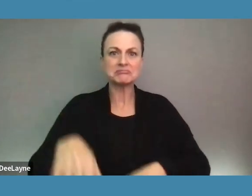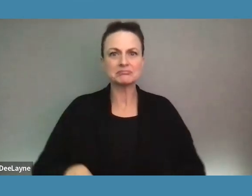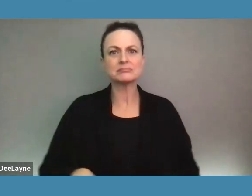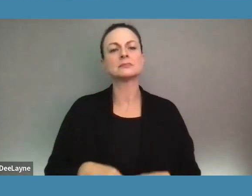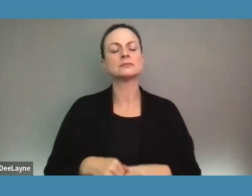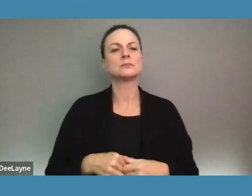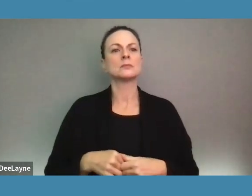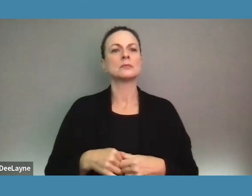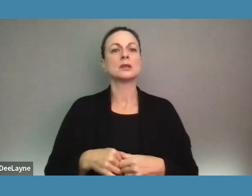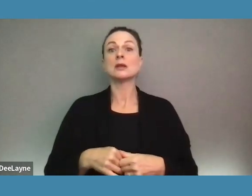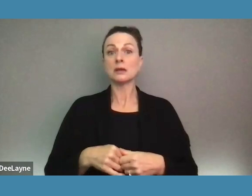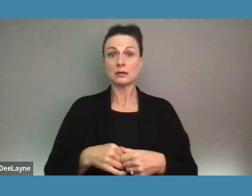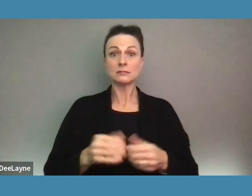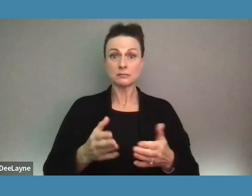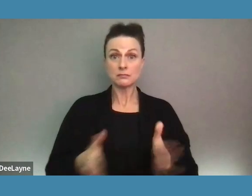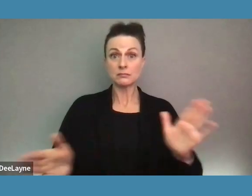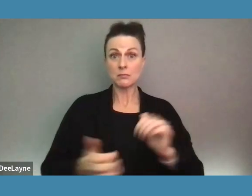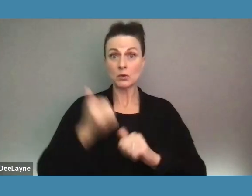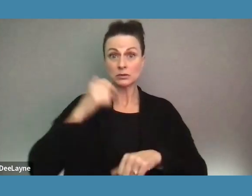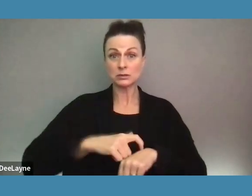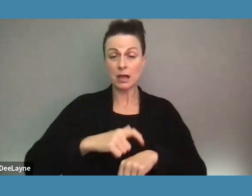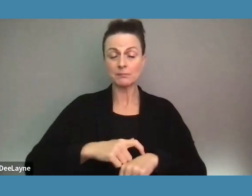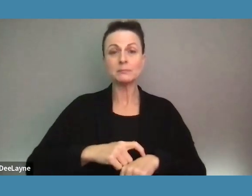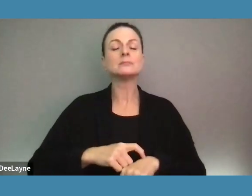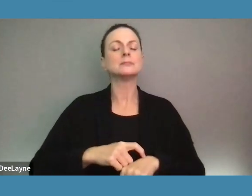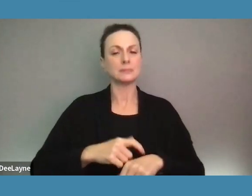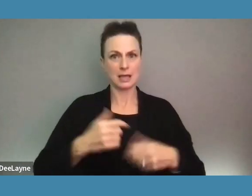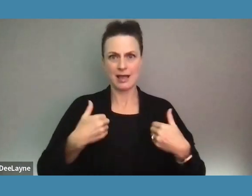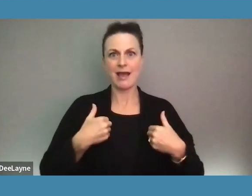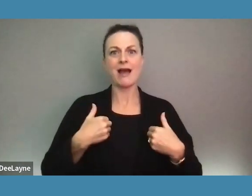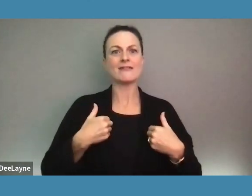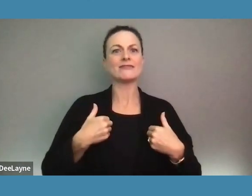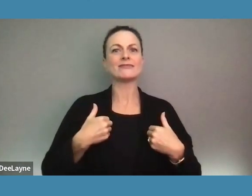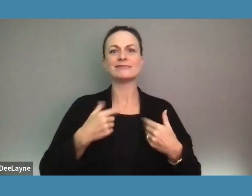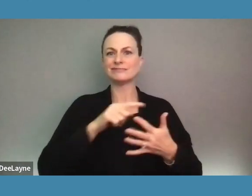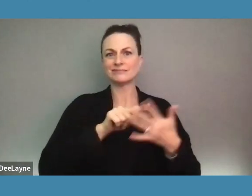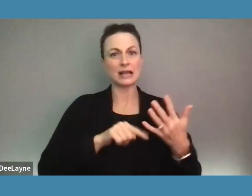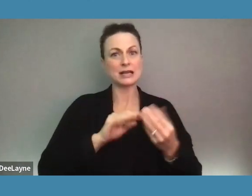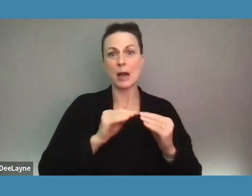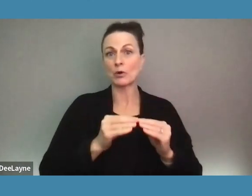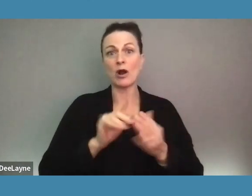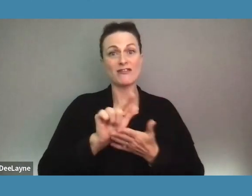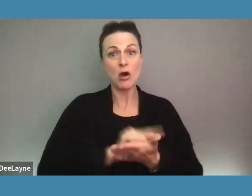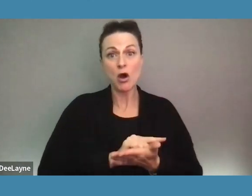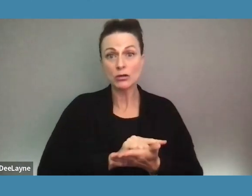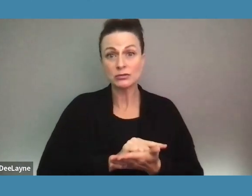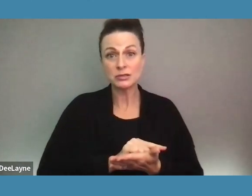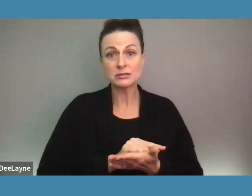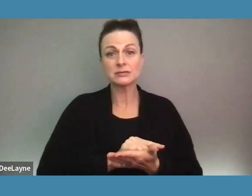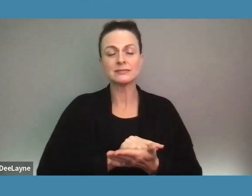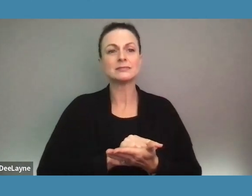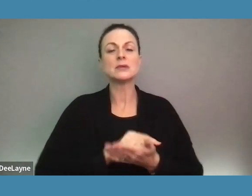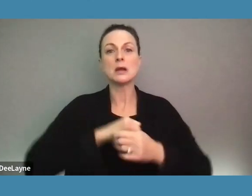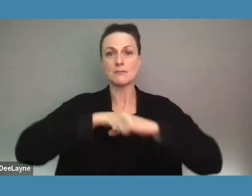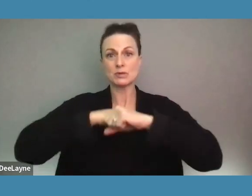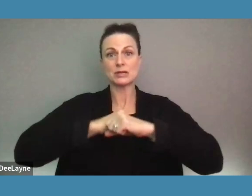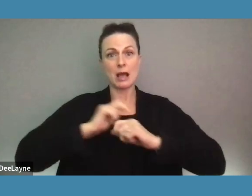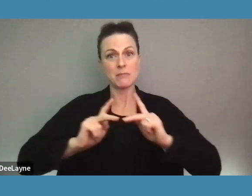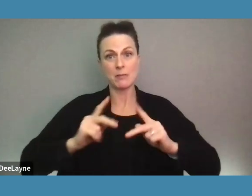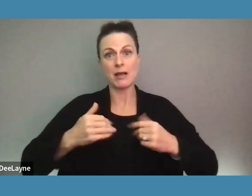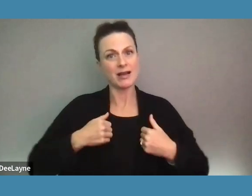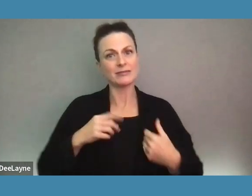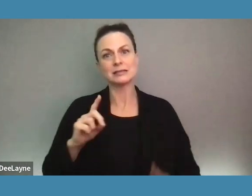So generally, there are a number of laws that protect those